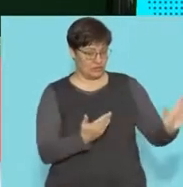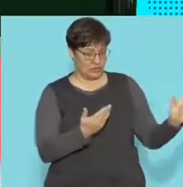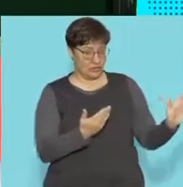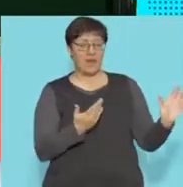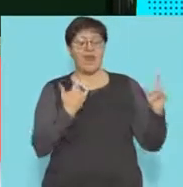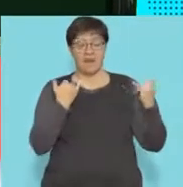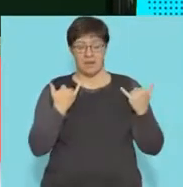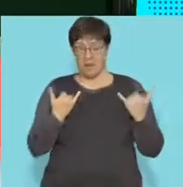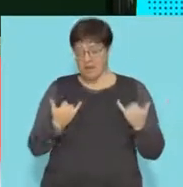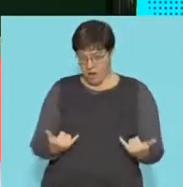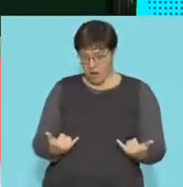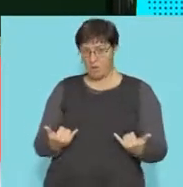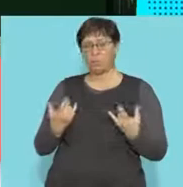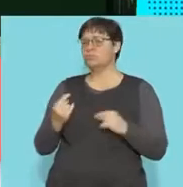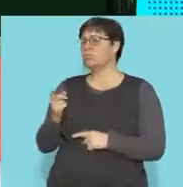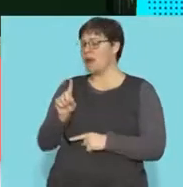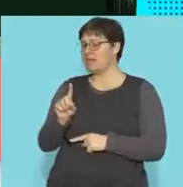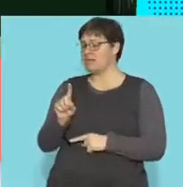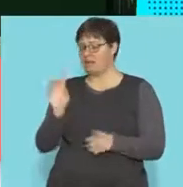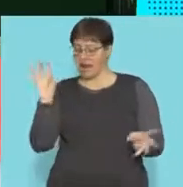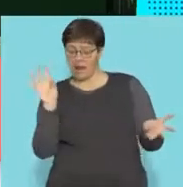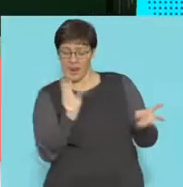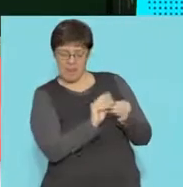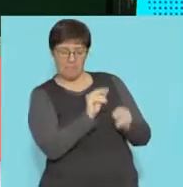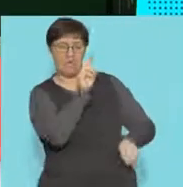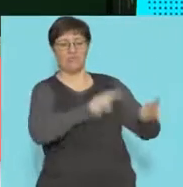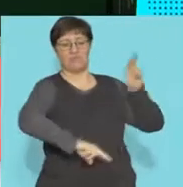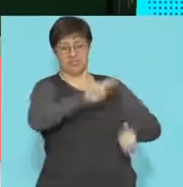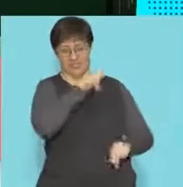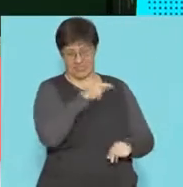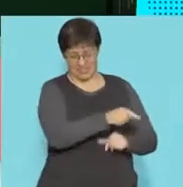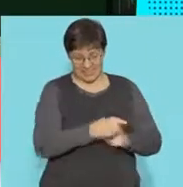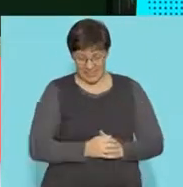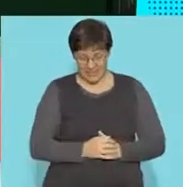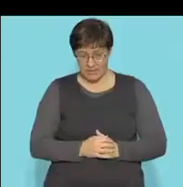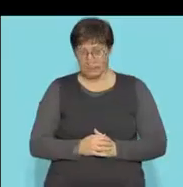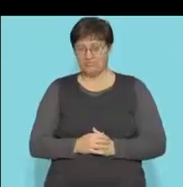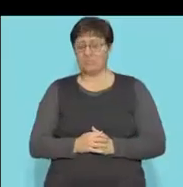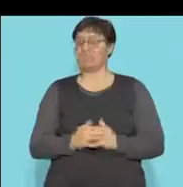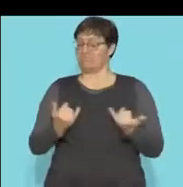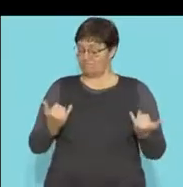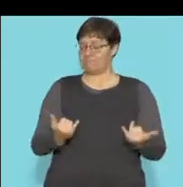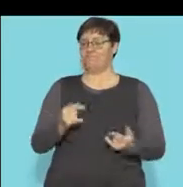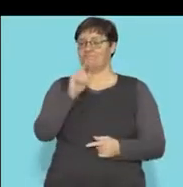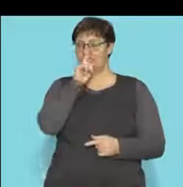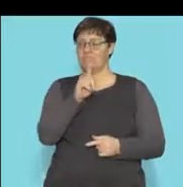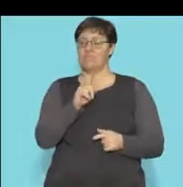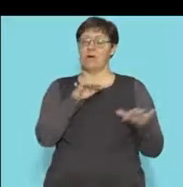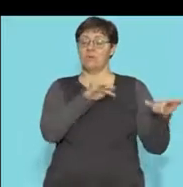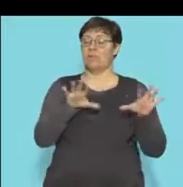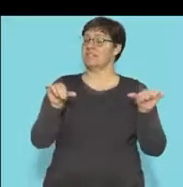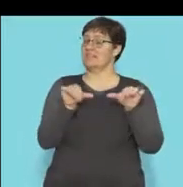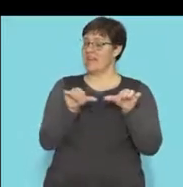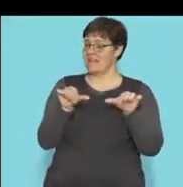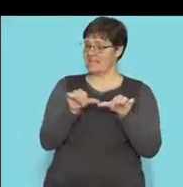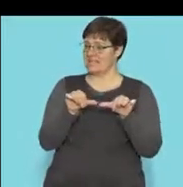let's draw it all together and do some revision. So we're looking at population